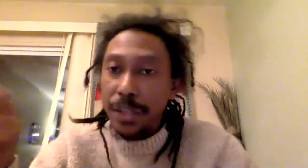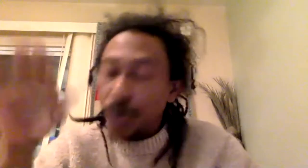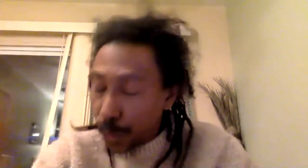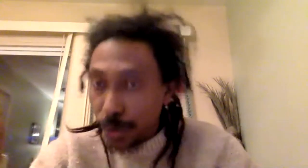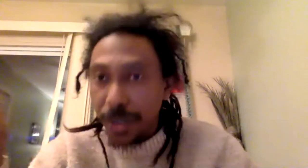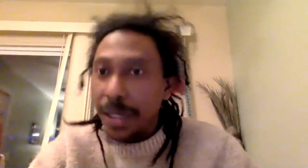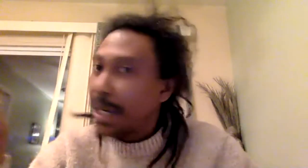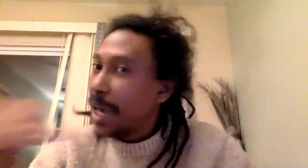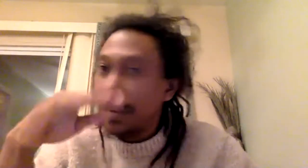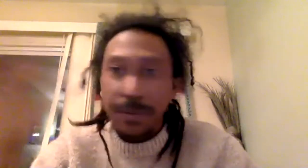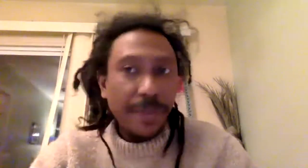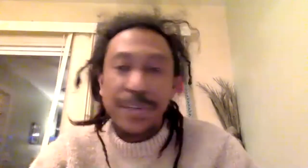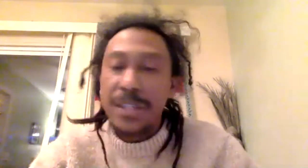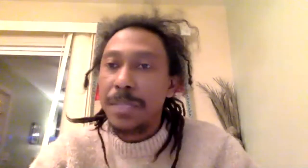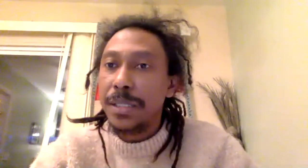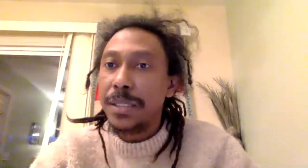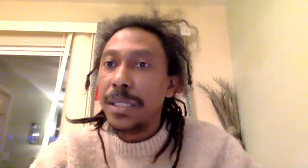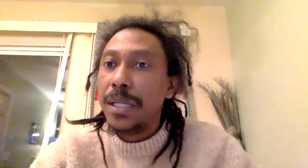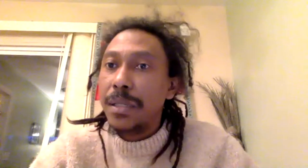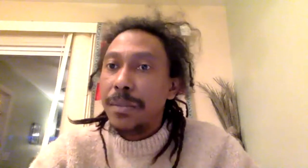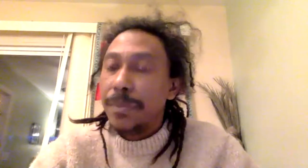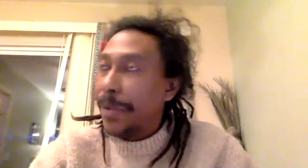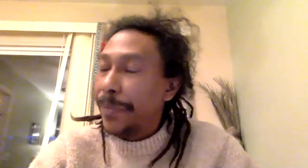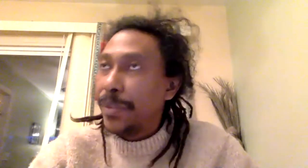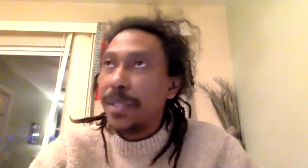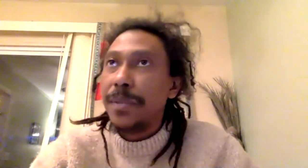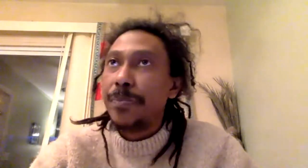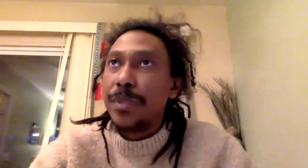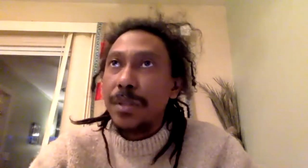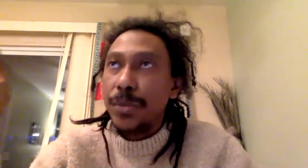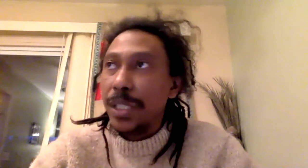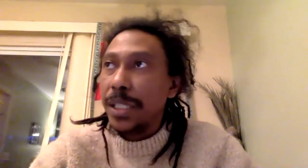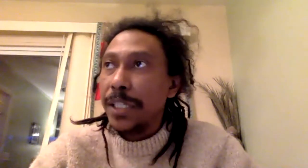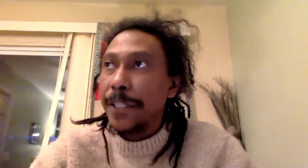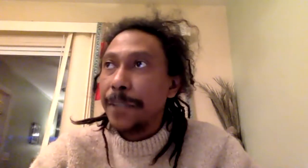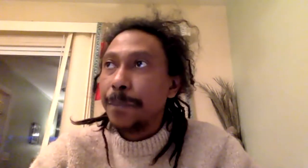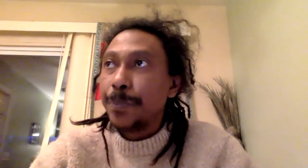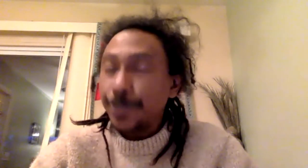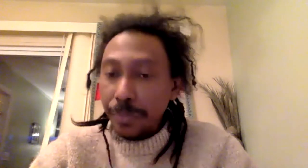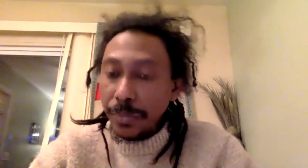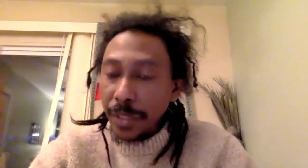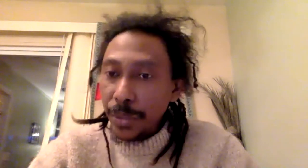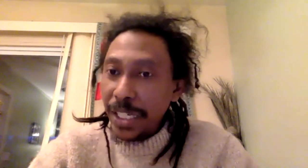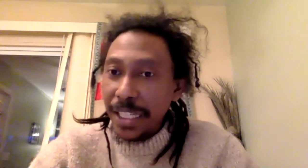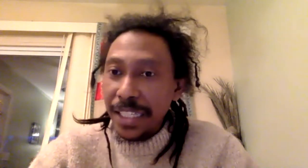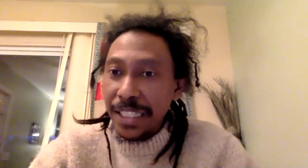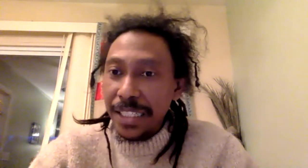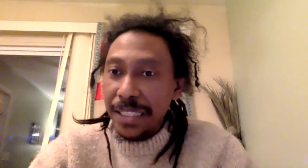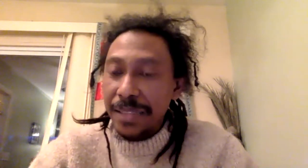doing a tour around Vermont, and really,